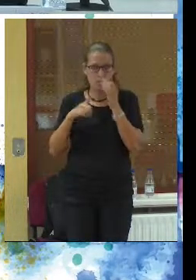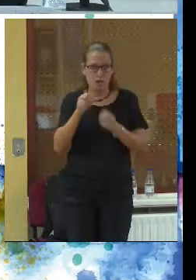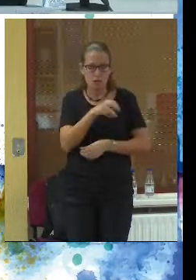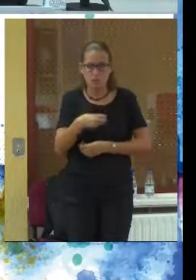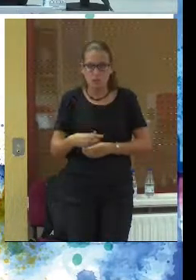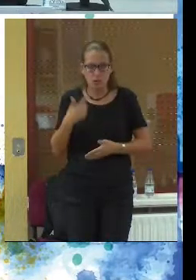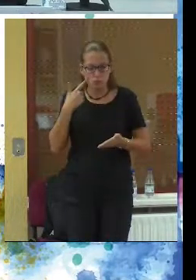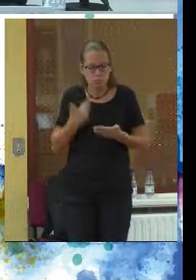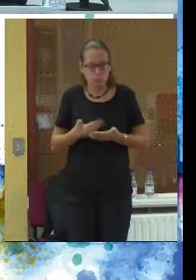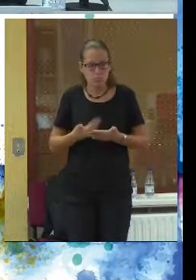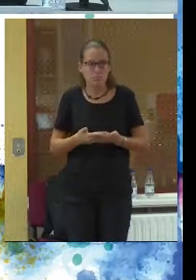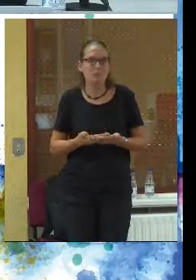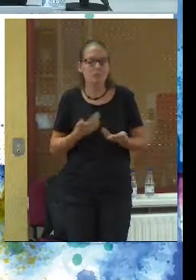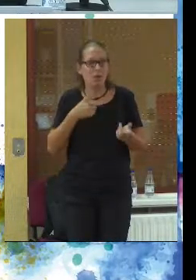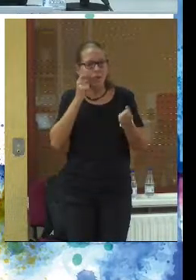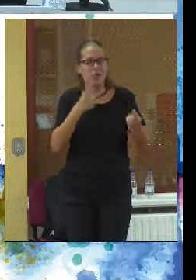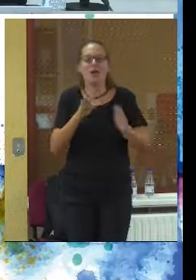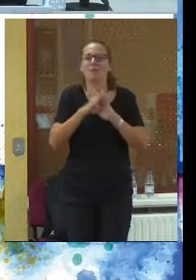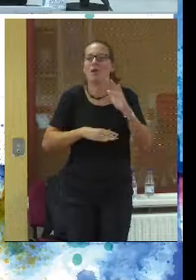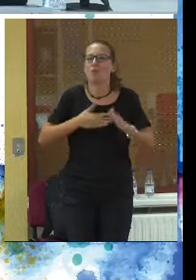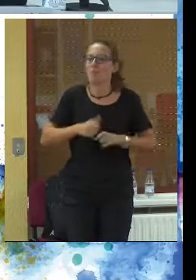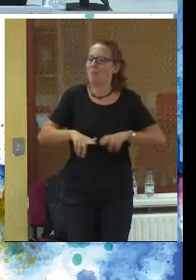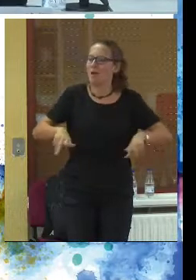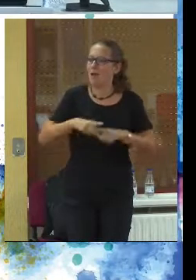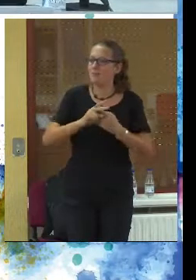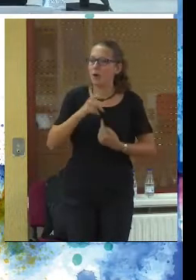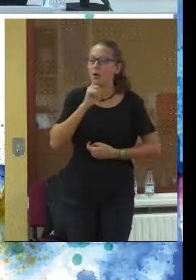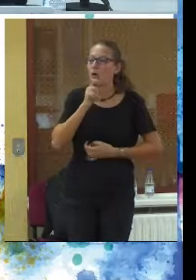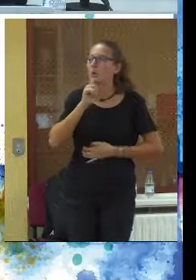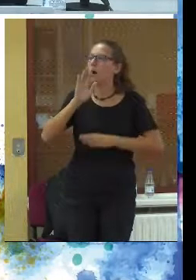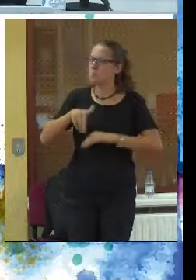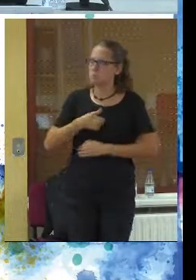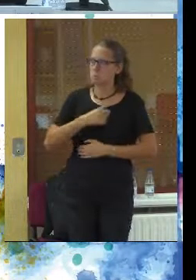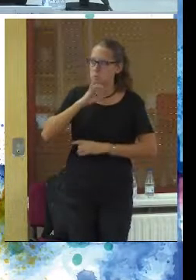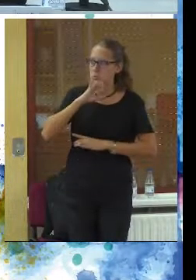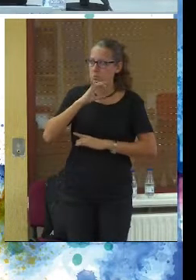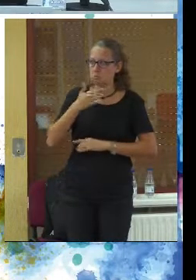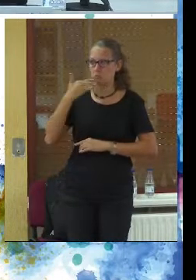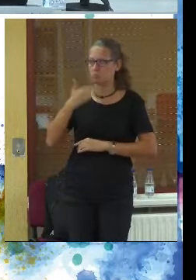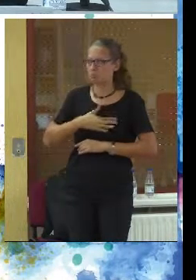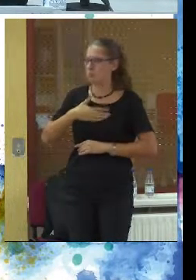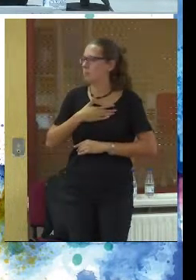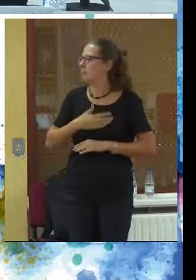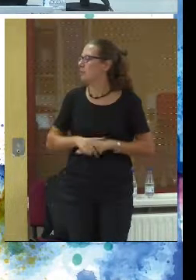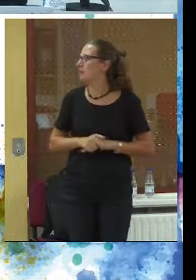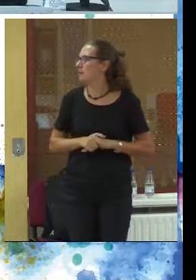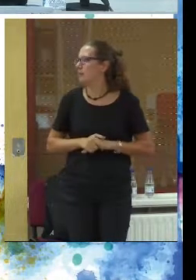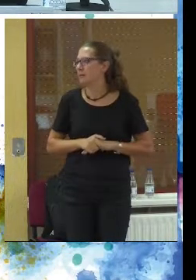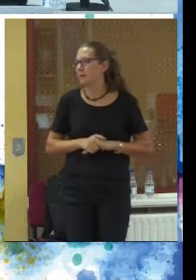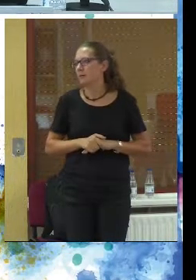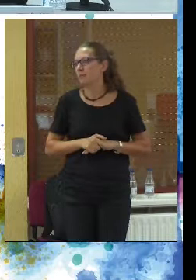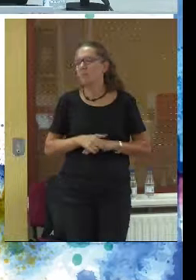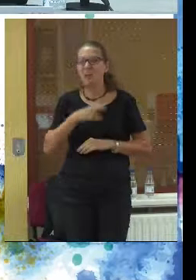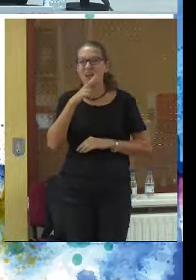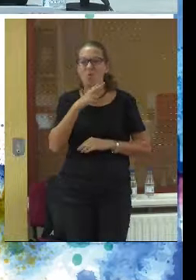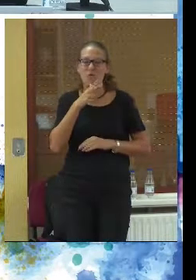is actually reading the results, the outcome of this, and he's fully satisfied. I won't talk